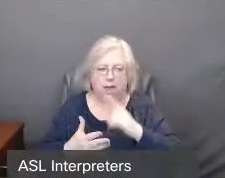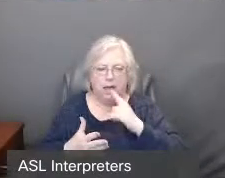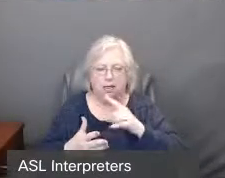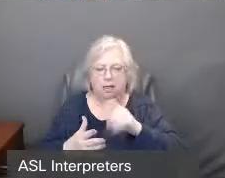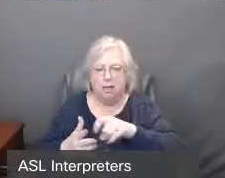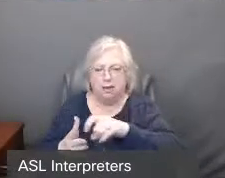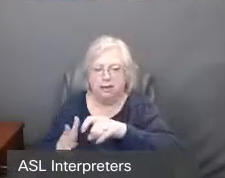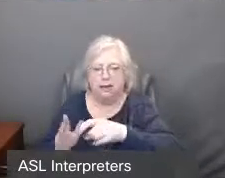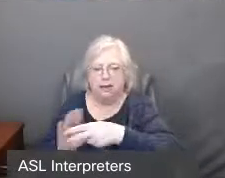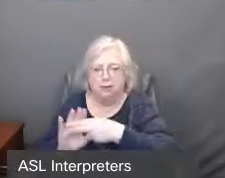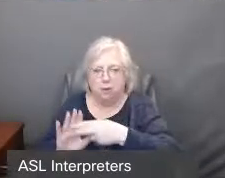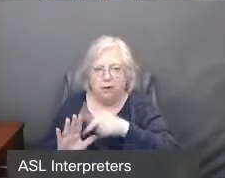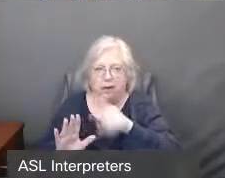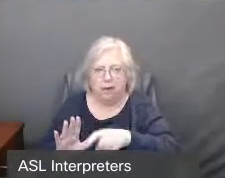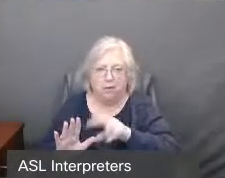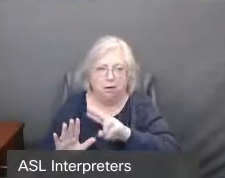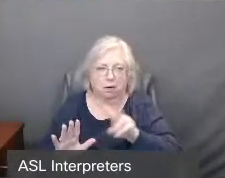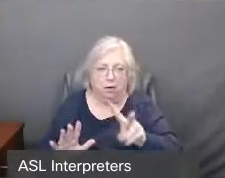I'm seeing that it does not.